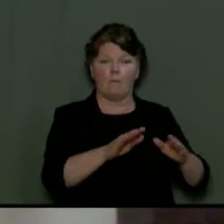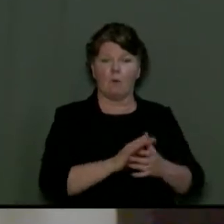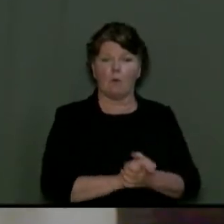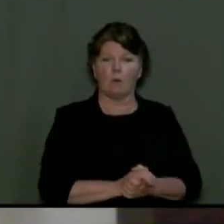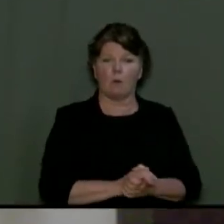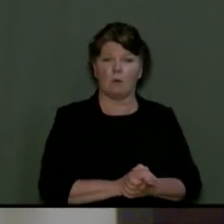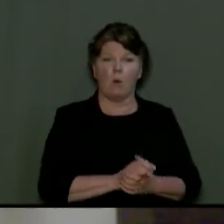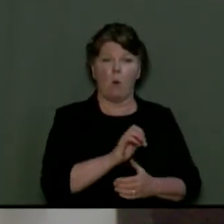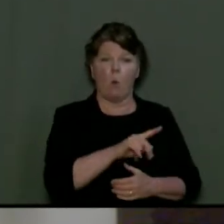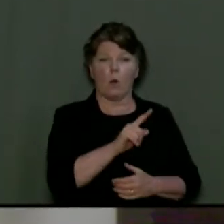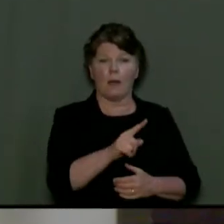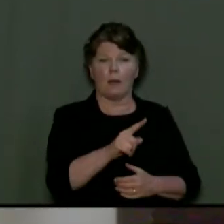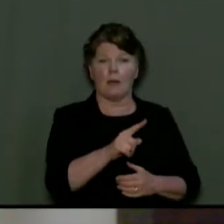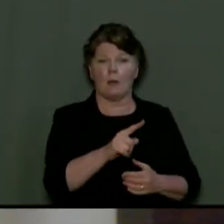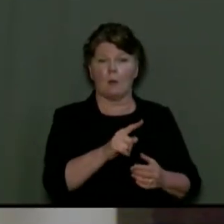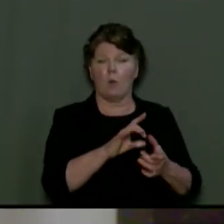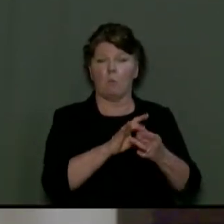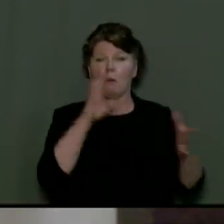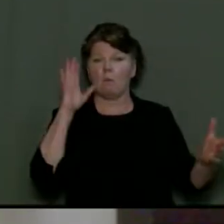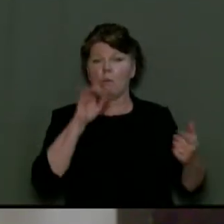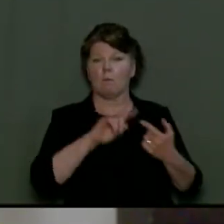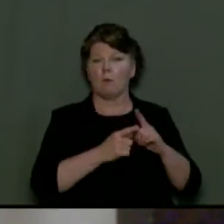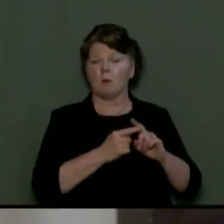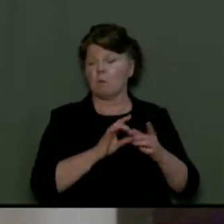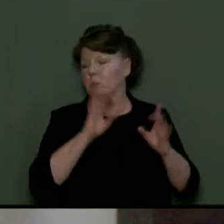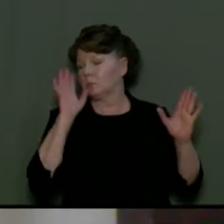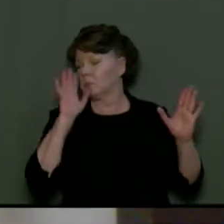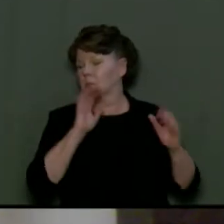or he is going to terminate your friendship.